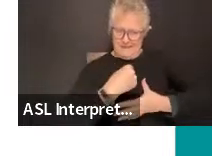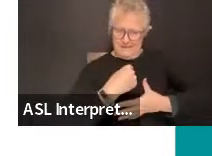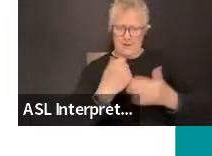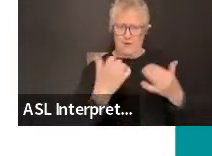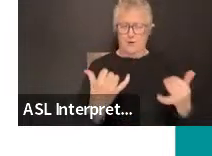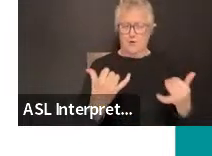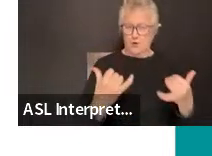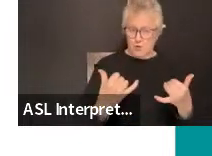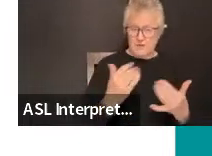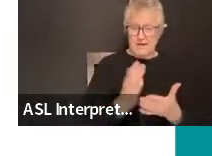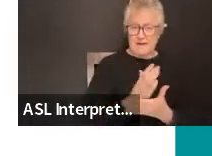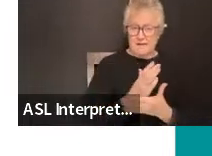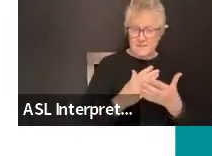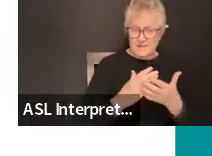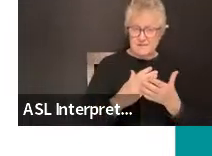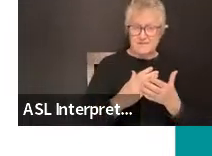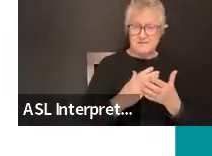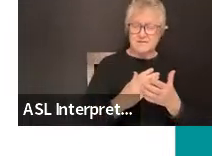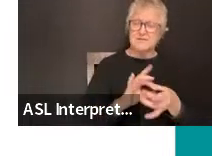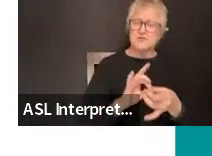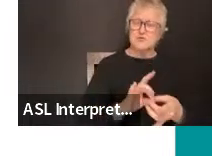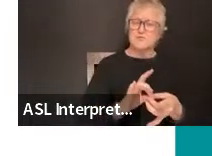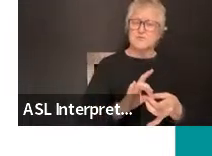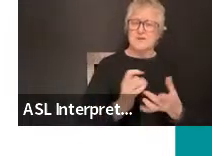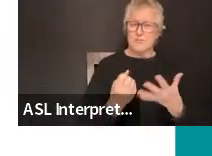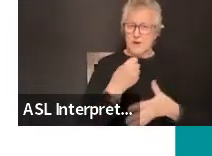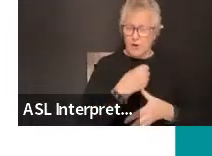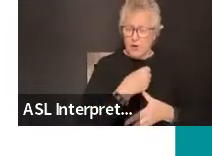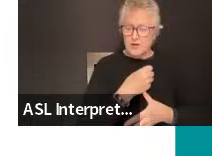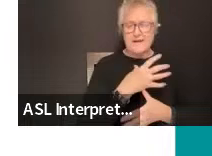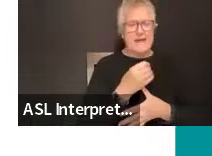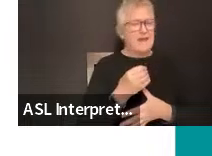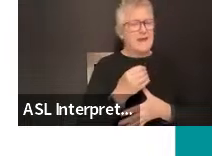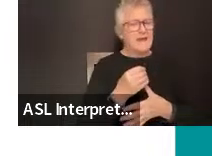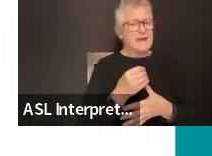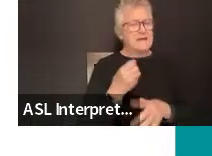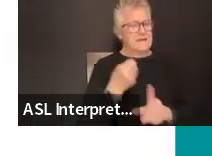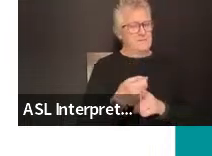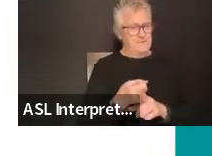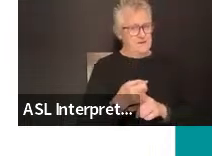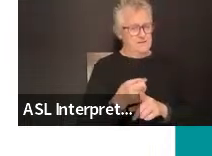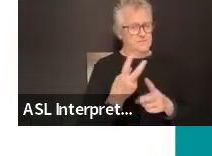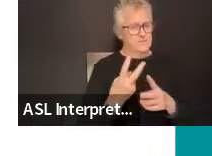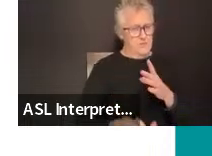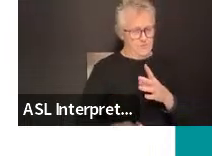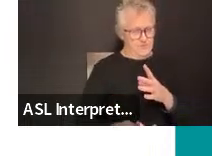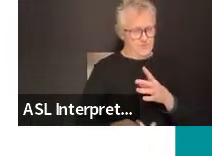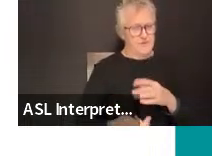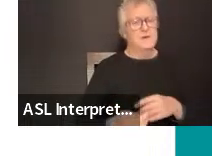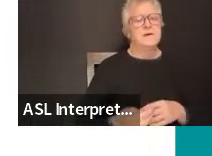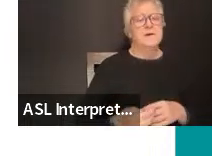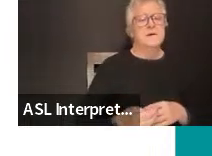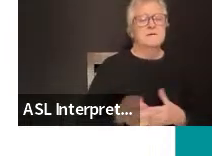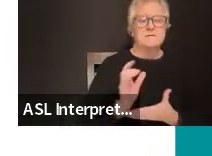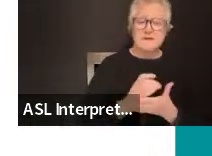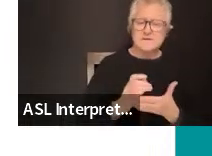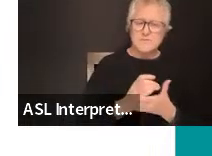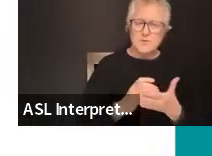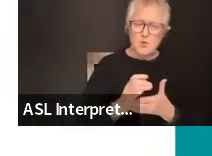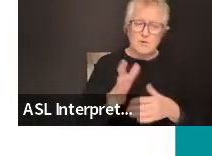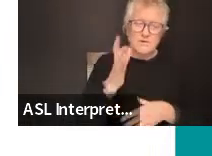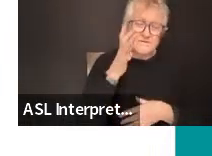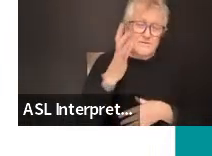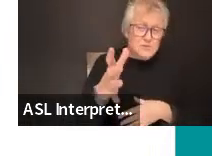construction, envision the bridge as a symbol of community pride and involvement, and